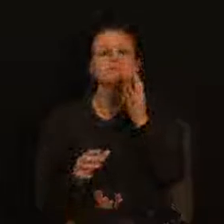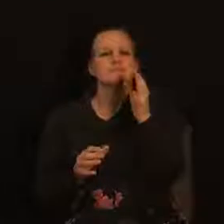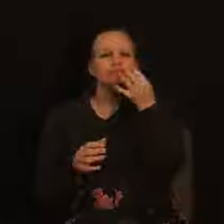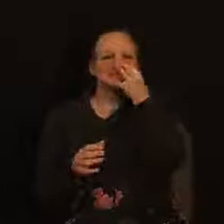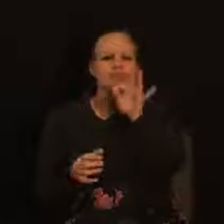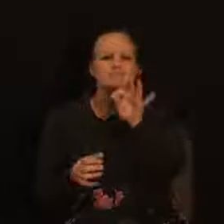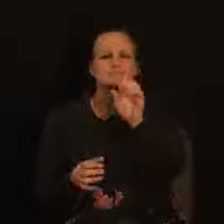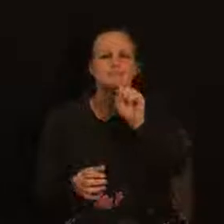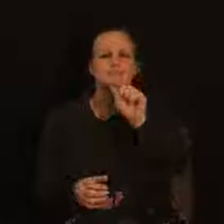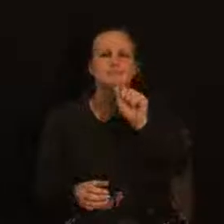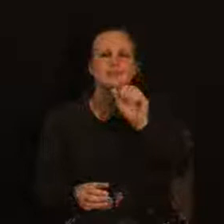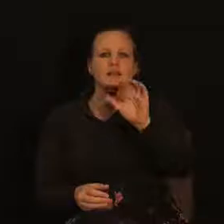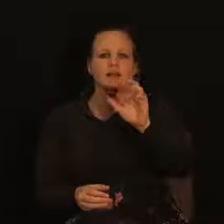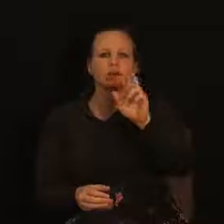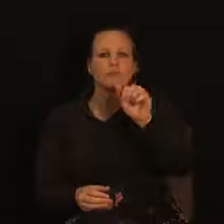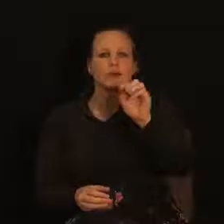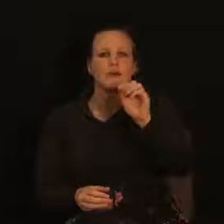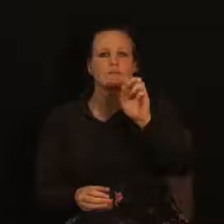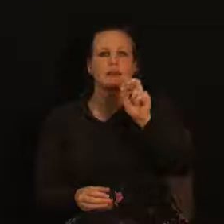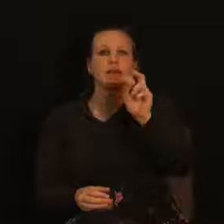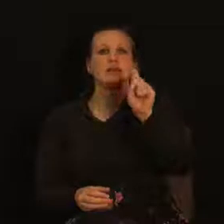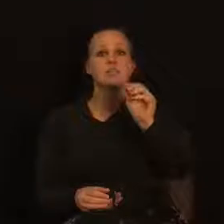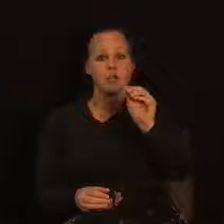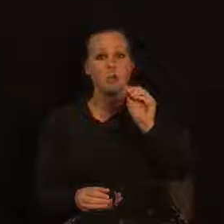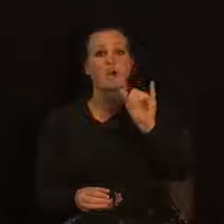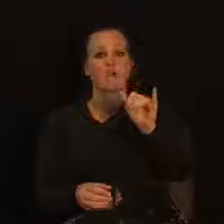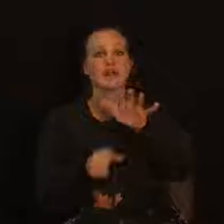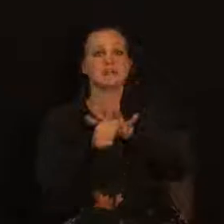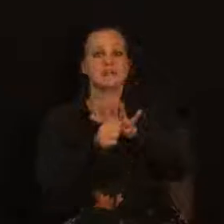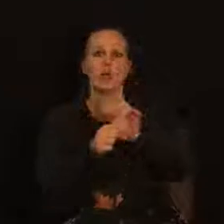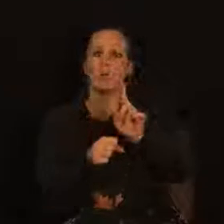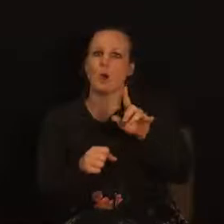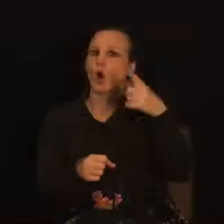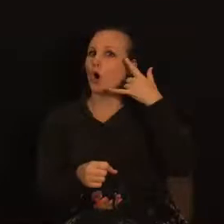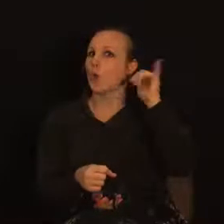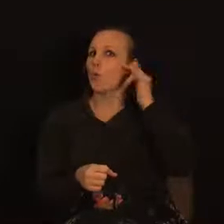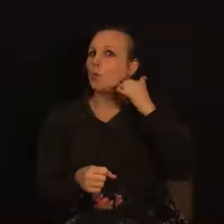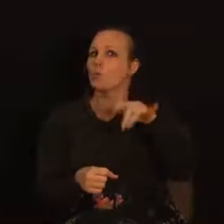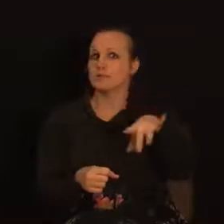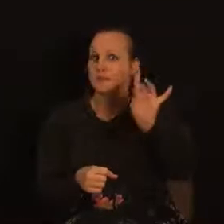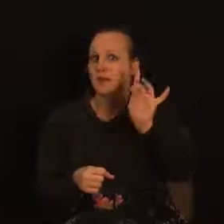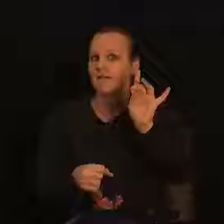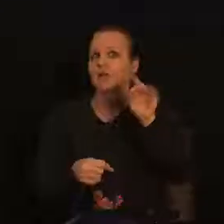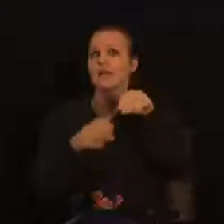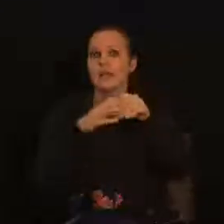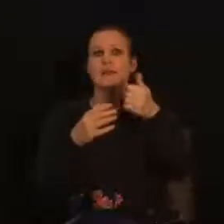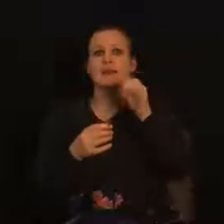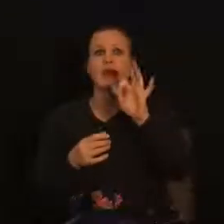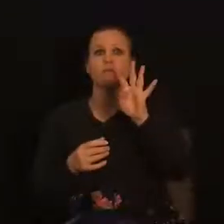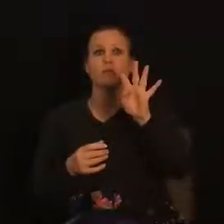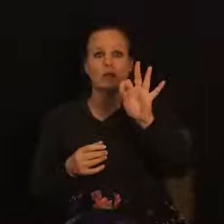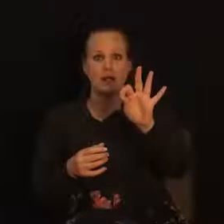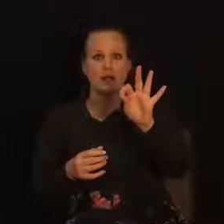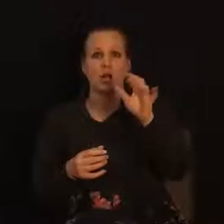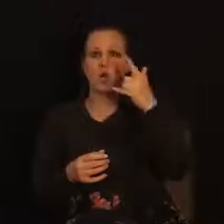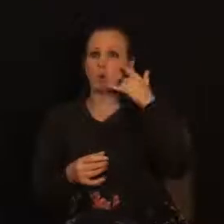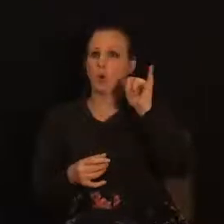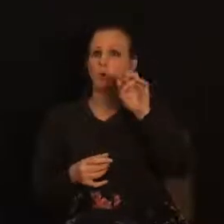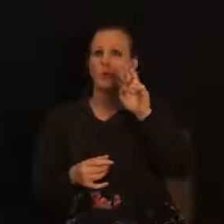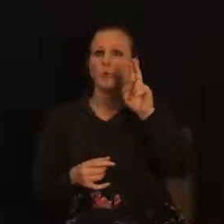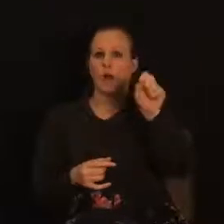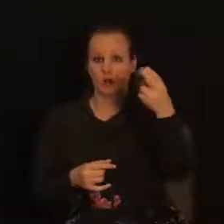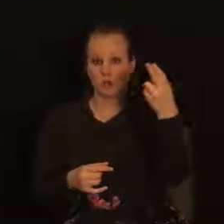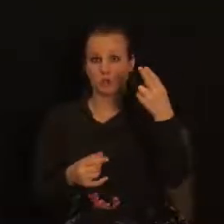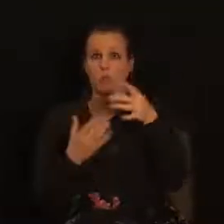of where gold was discovered during the 49 Gold Rush, or what led to that. Now, before we went to Sutter Mill,